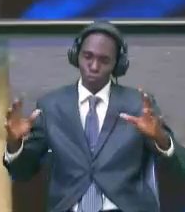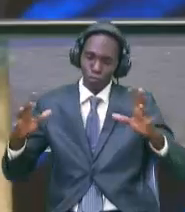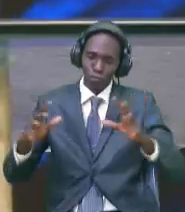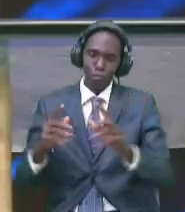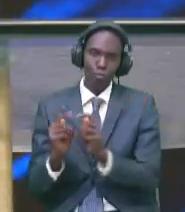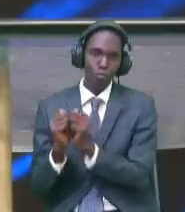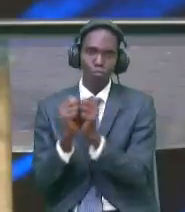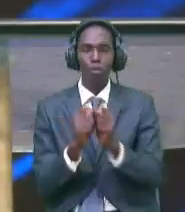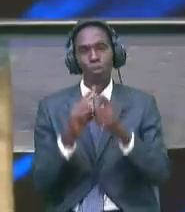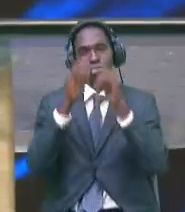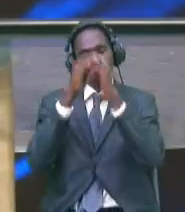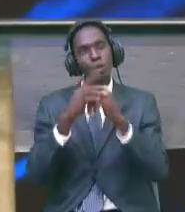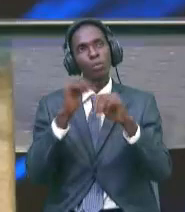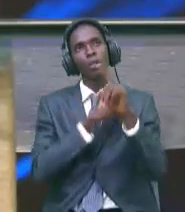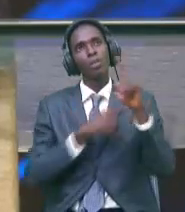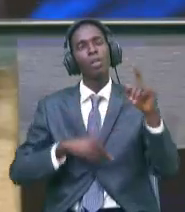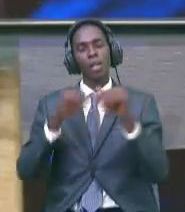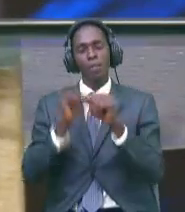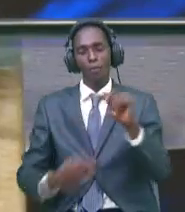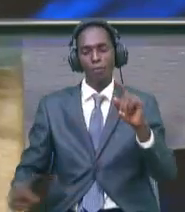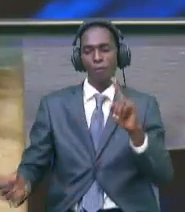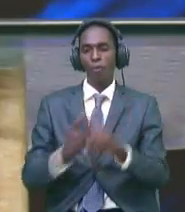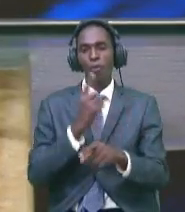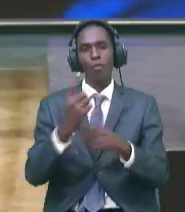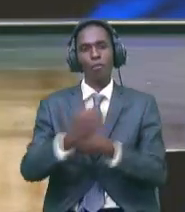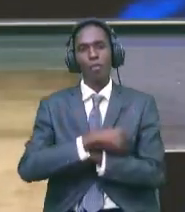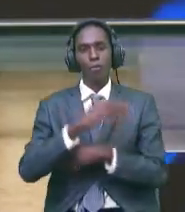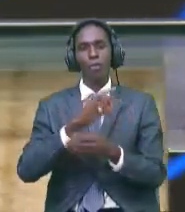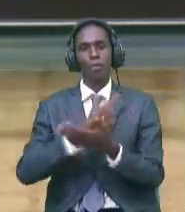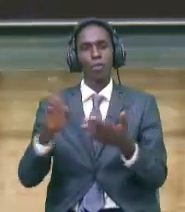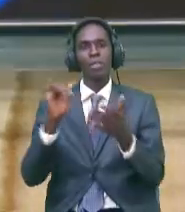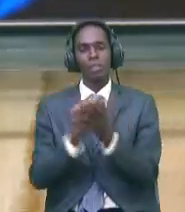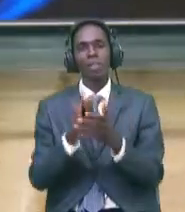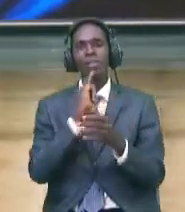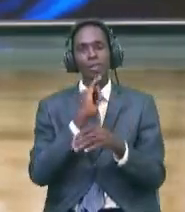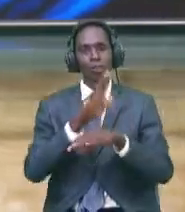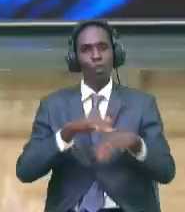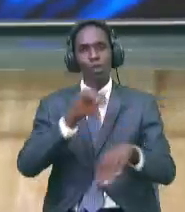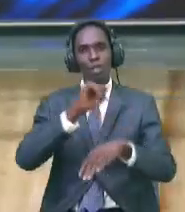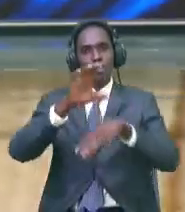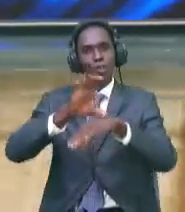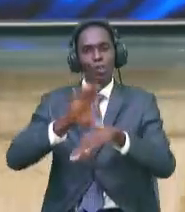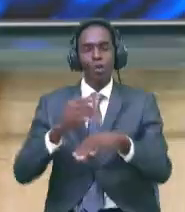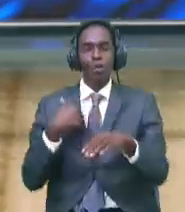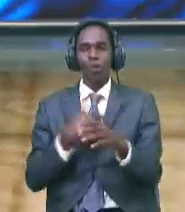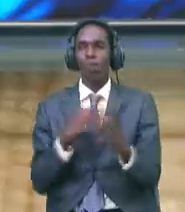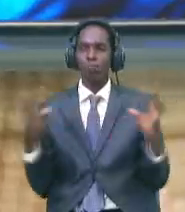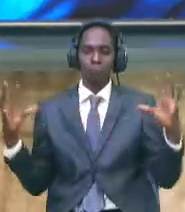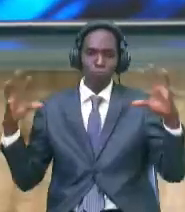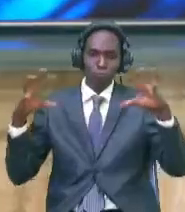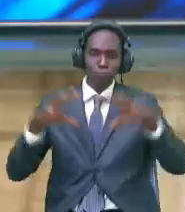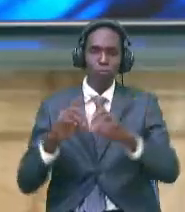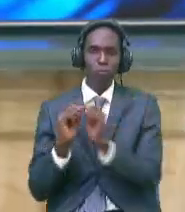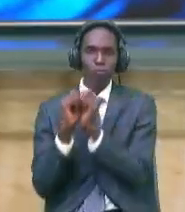every first day of the week. That's church. We gather together for revival, for renewal, and